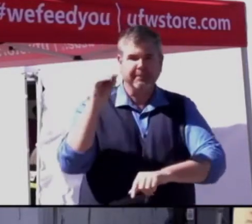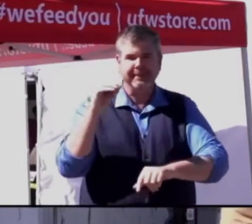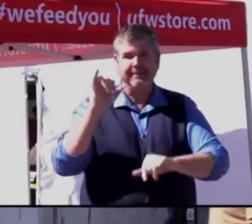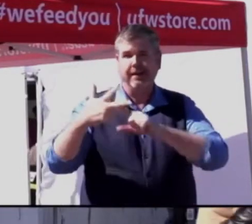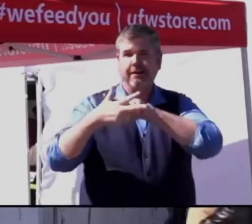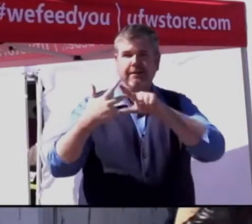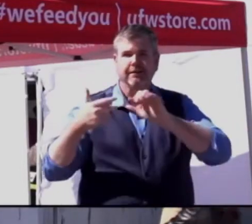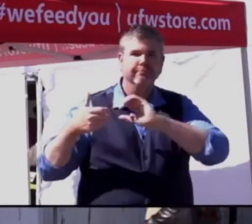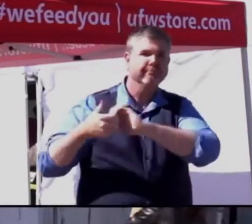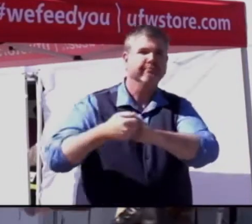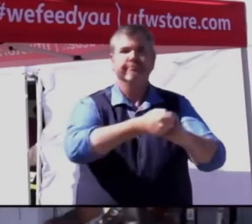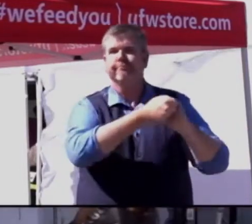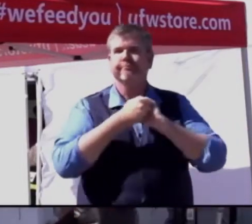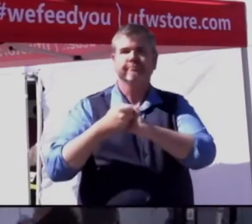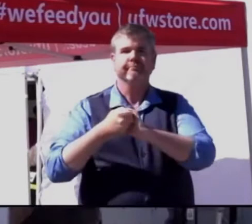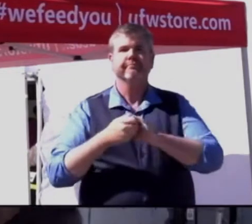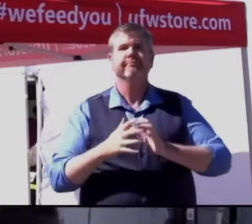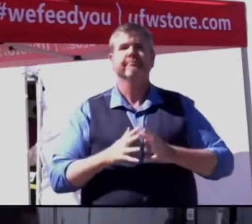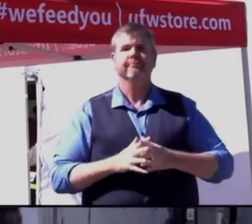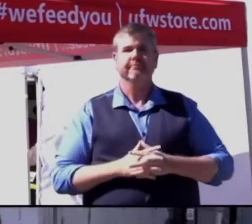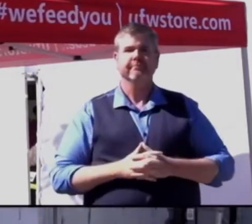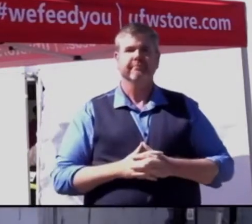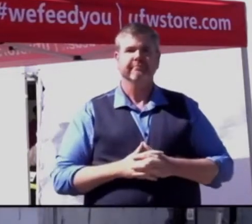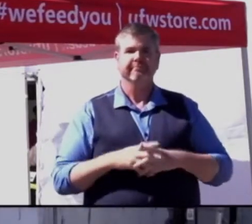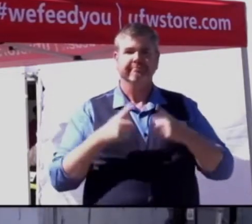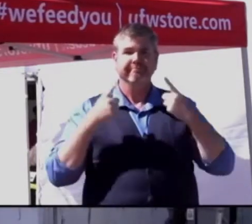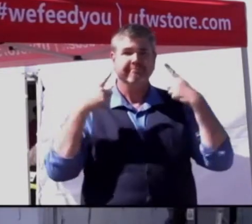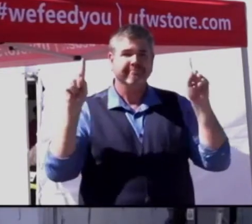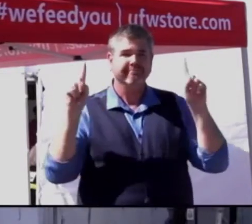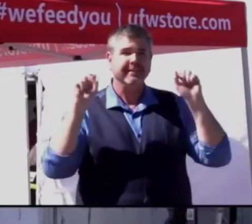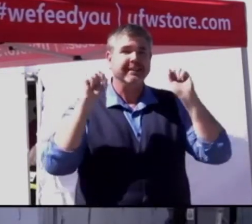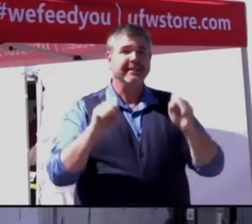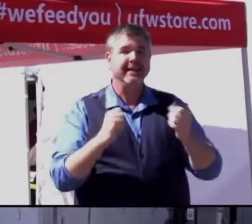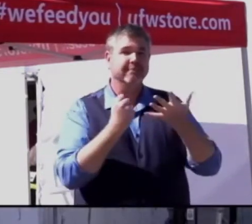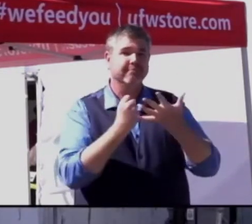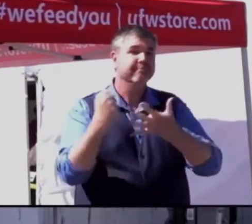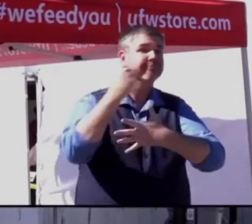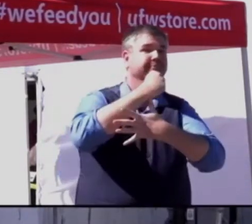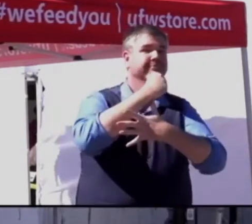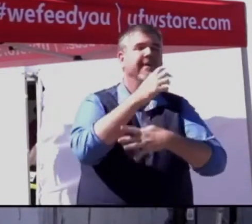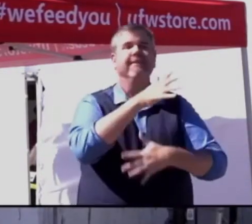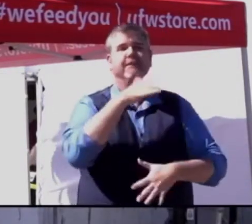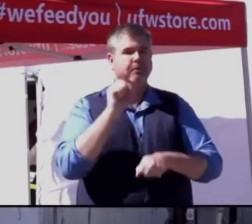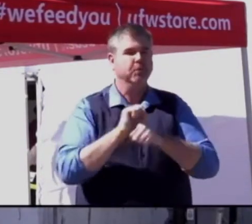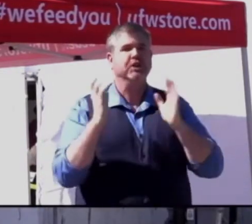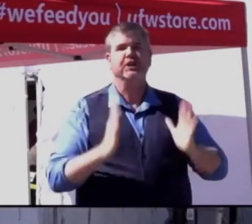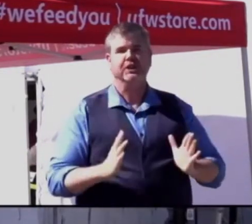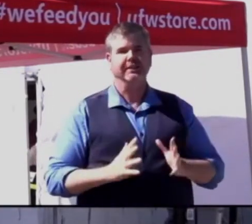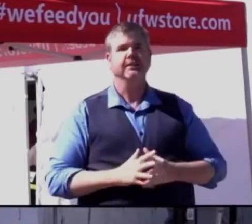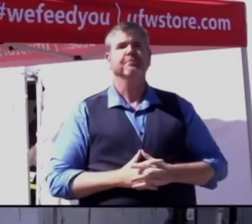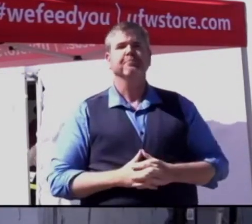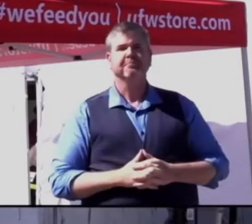county, we've been able to prioritize farm workers. Thank you.